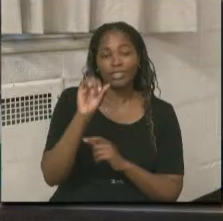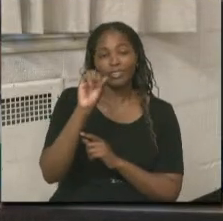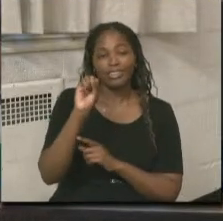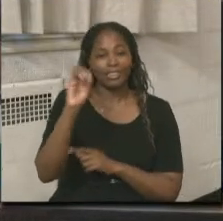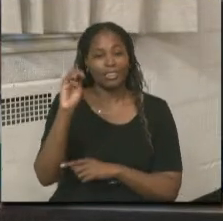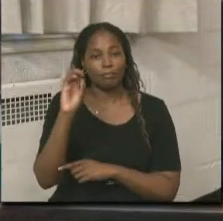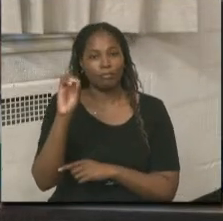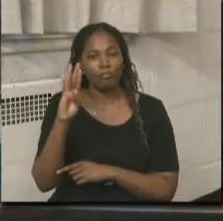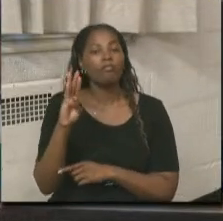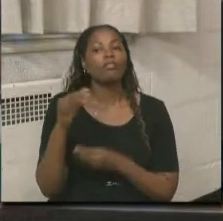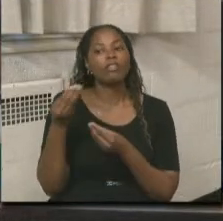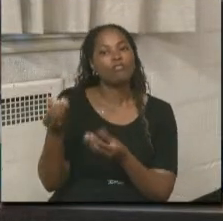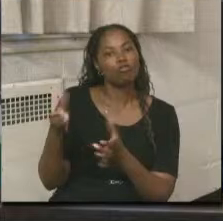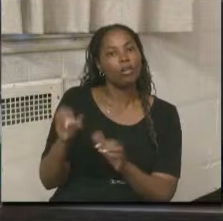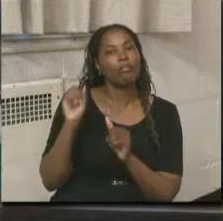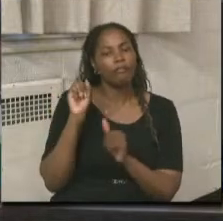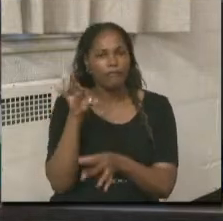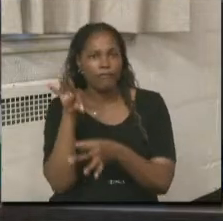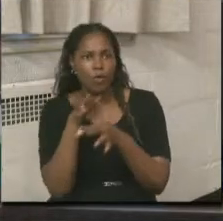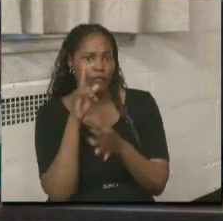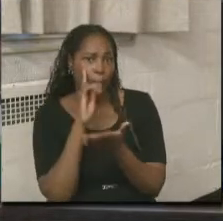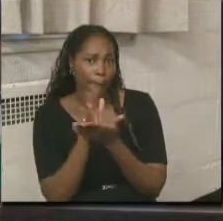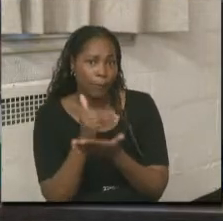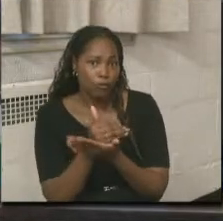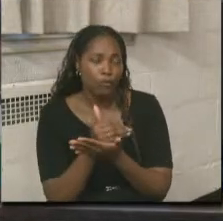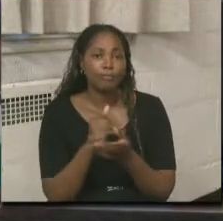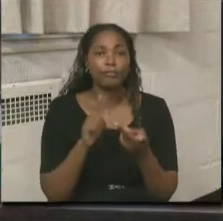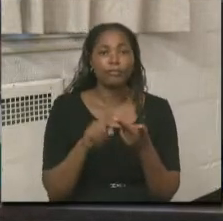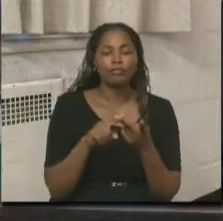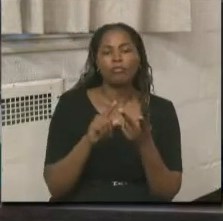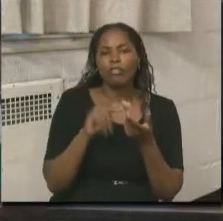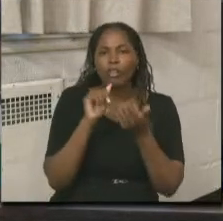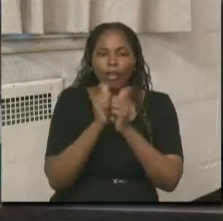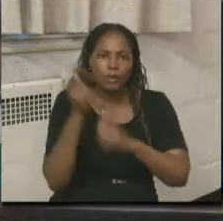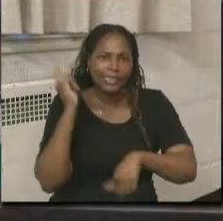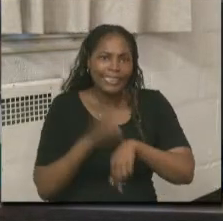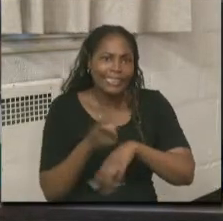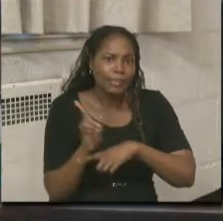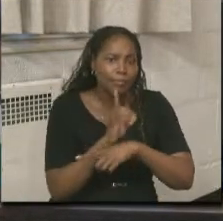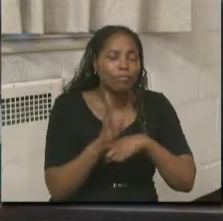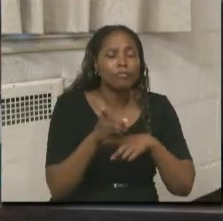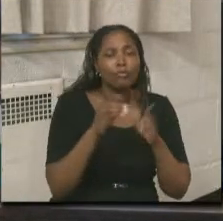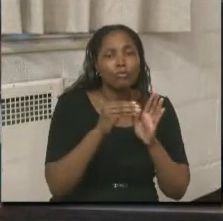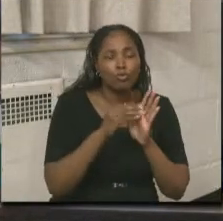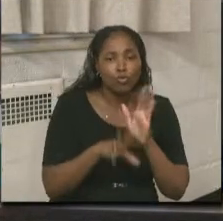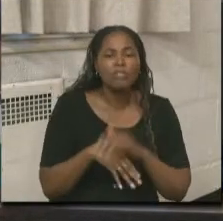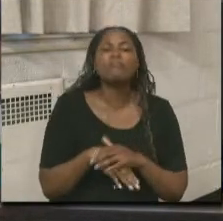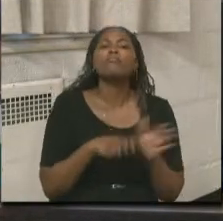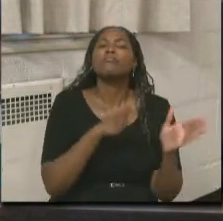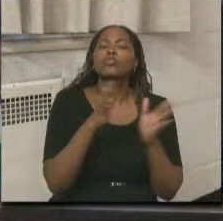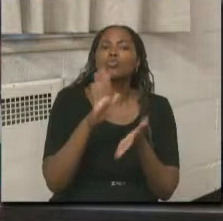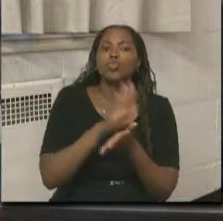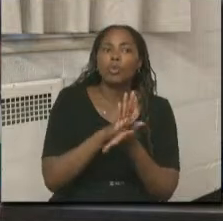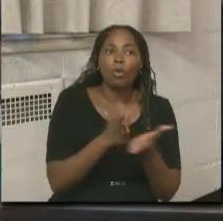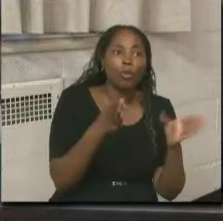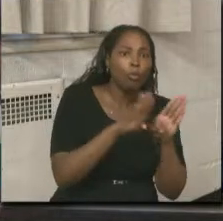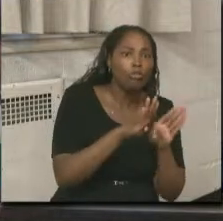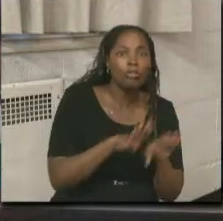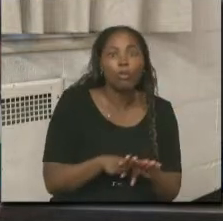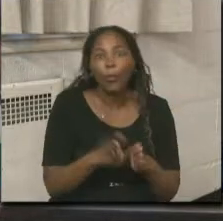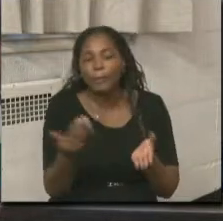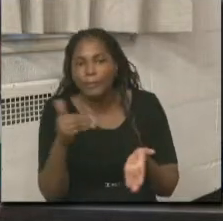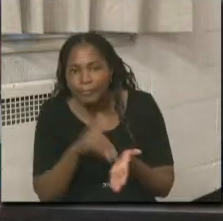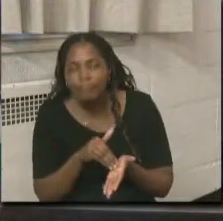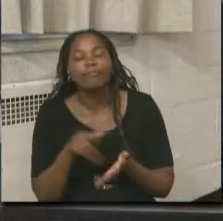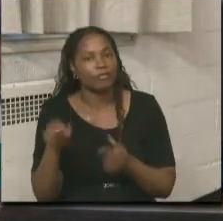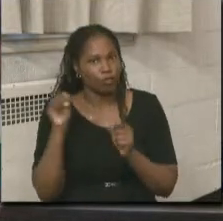vote on the budget, the opportunity to vote on student disciplinary matters, the opportunity to vote on school closing and reopenings, obviously with the